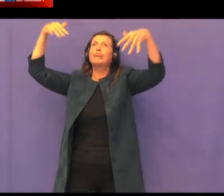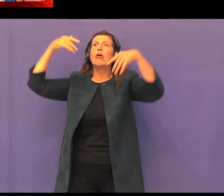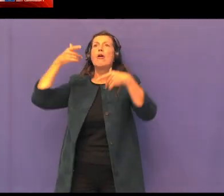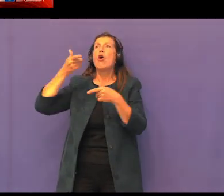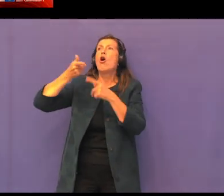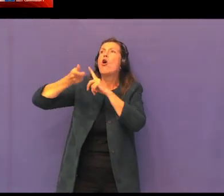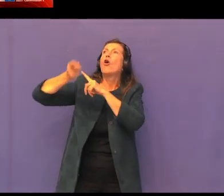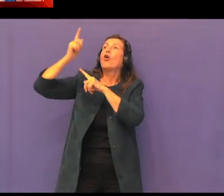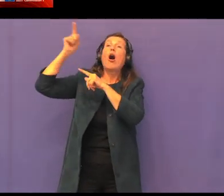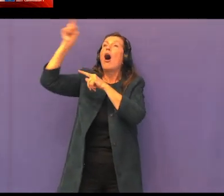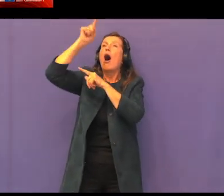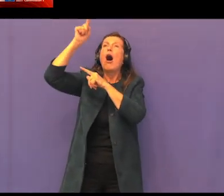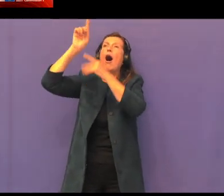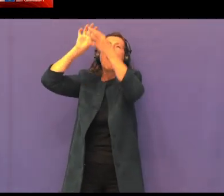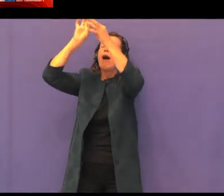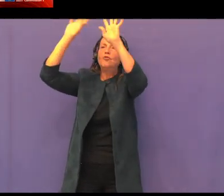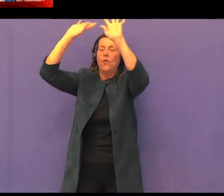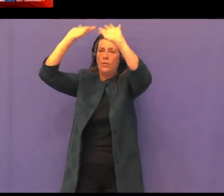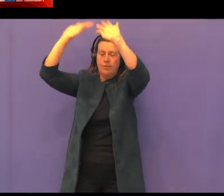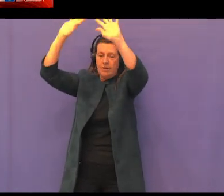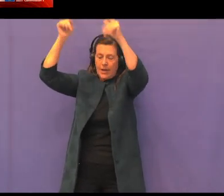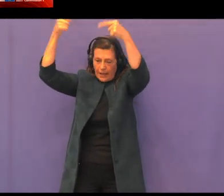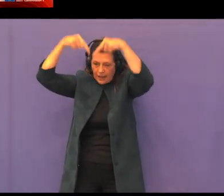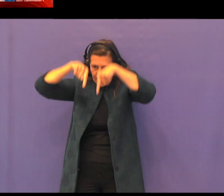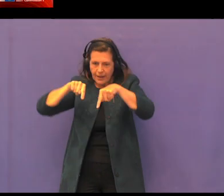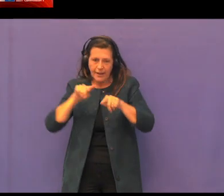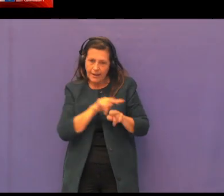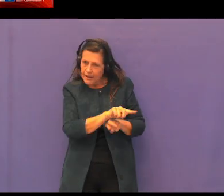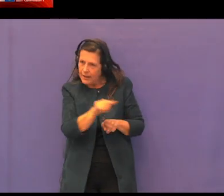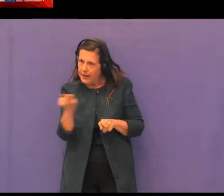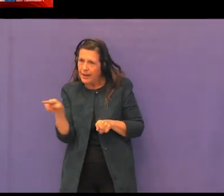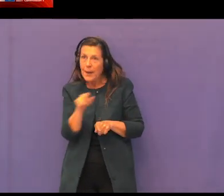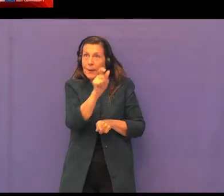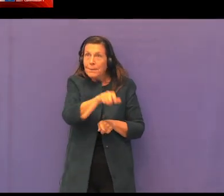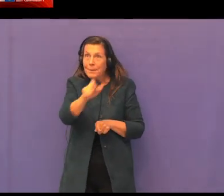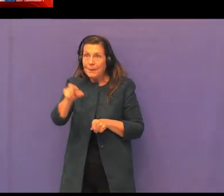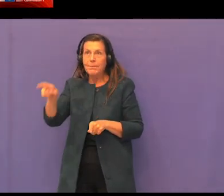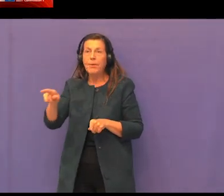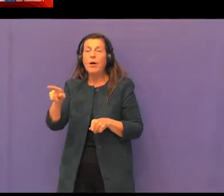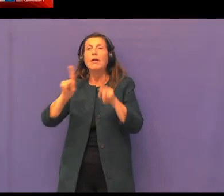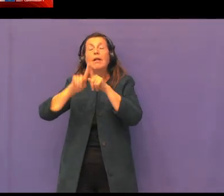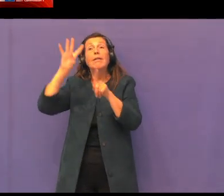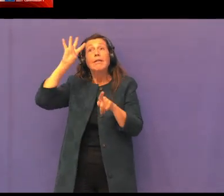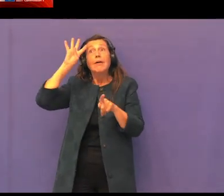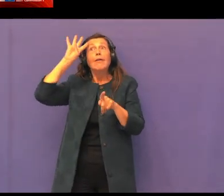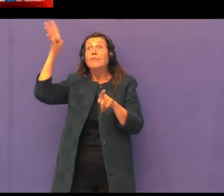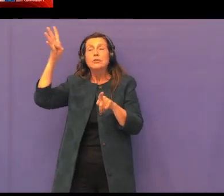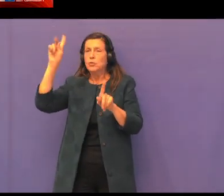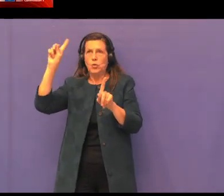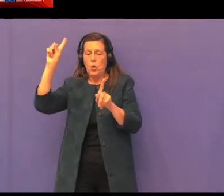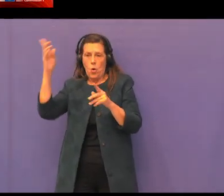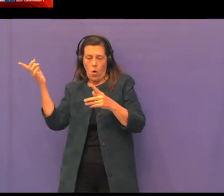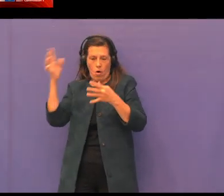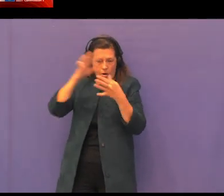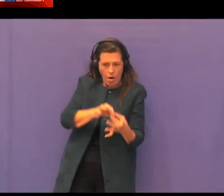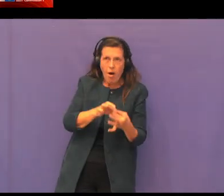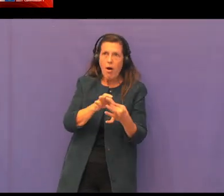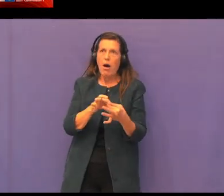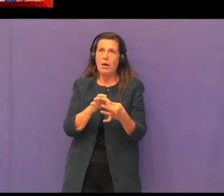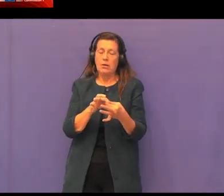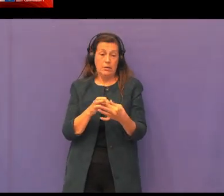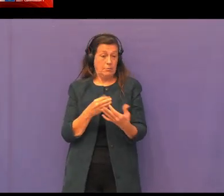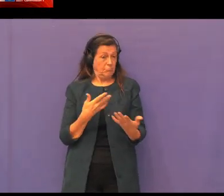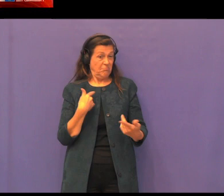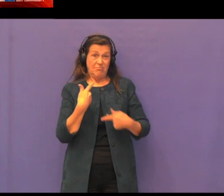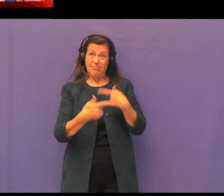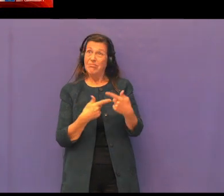was about was writing credible stories about ordinary, everyday lives. And anything that was improbable or